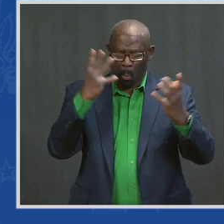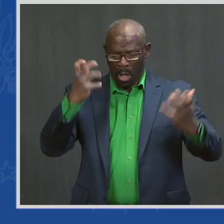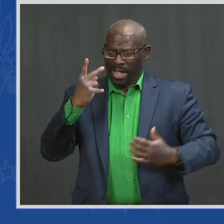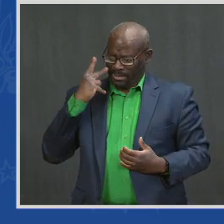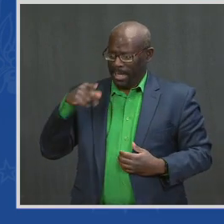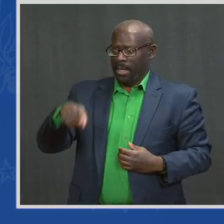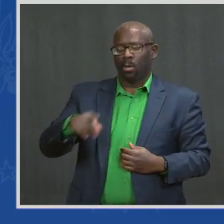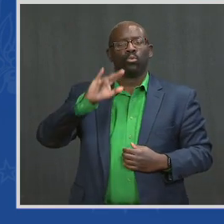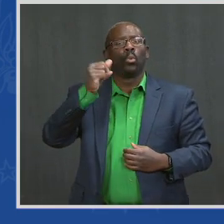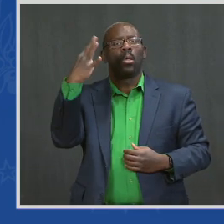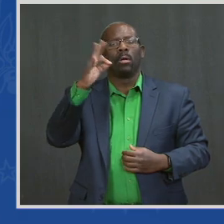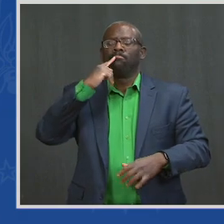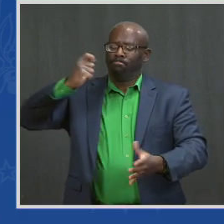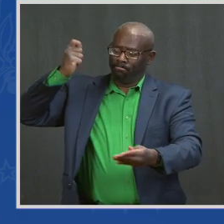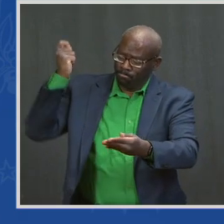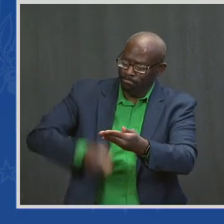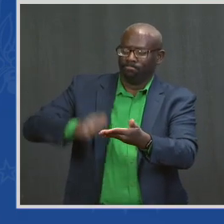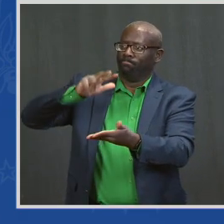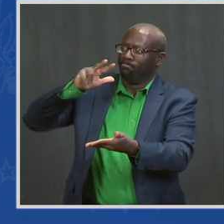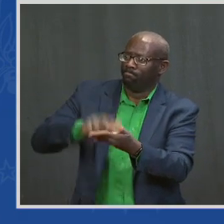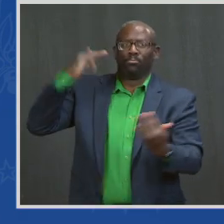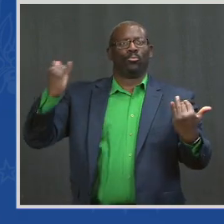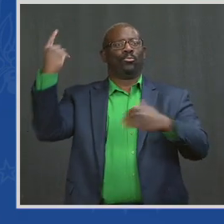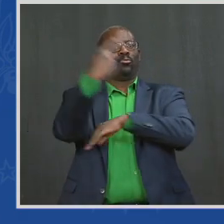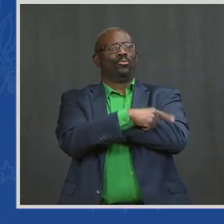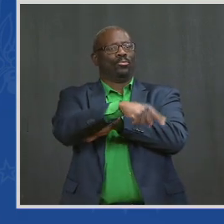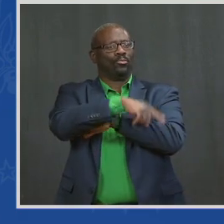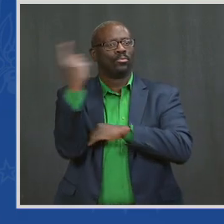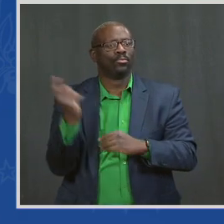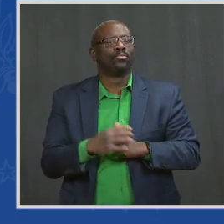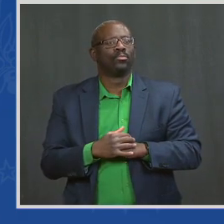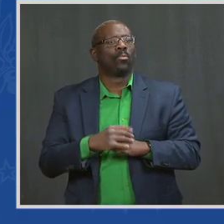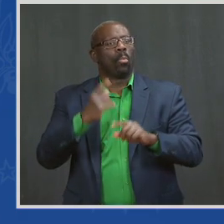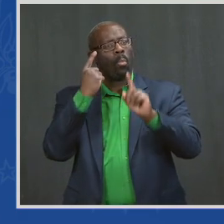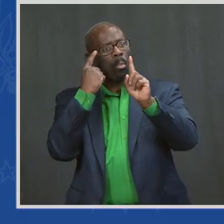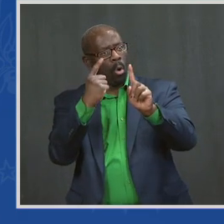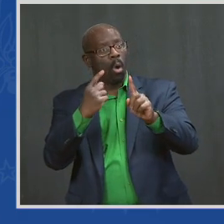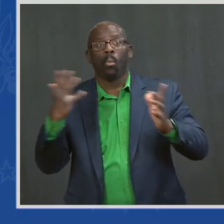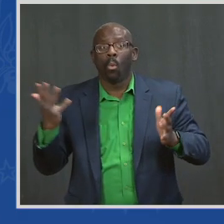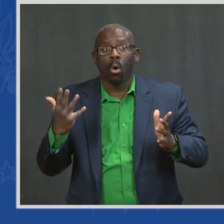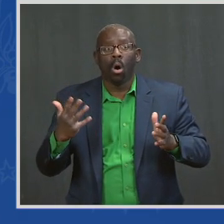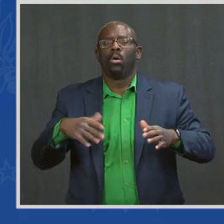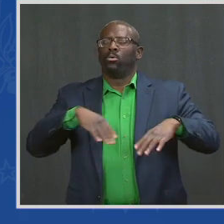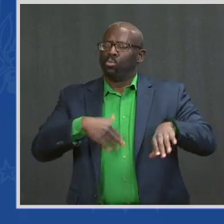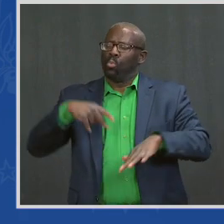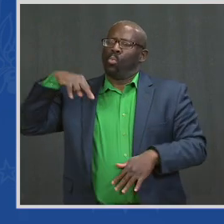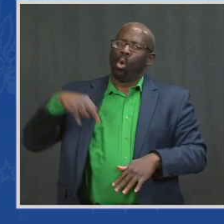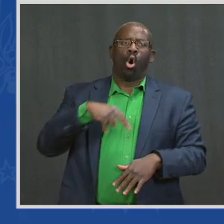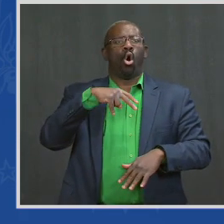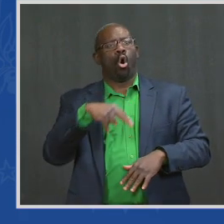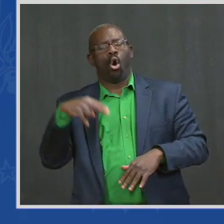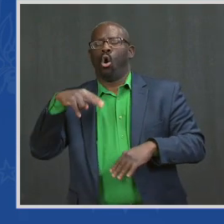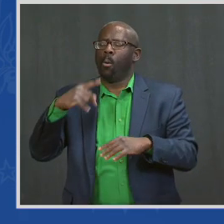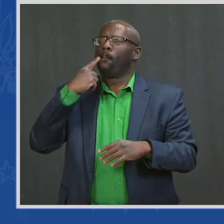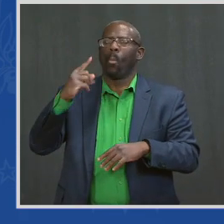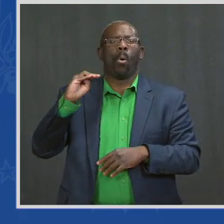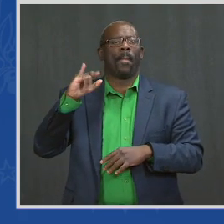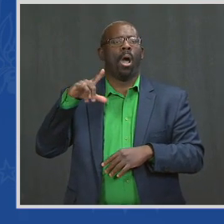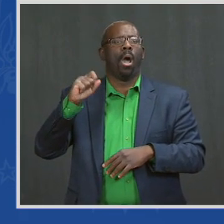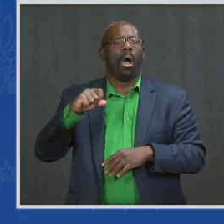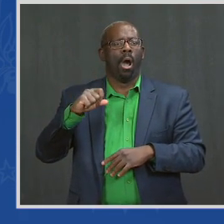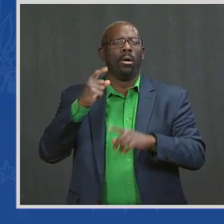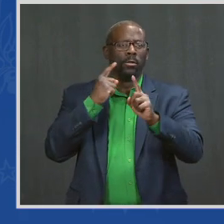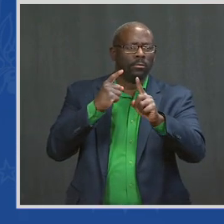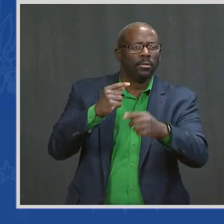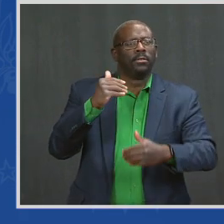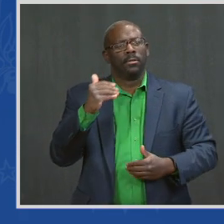was almost a singular mission. She's walked for miles and miles, literally and figuratively, to bring attention to